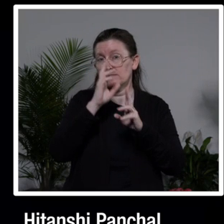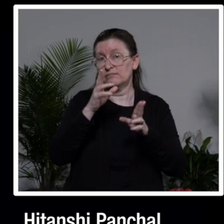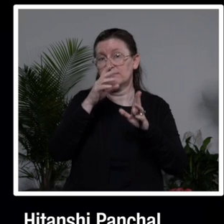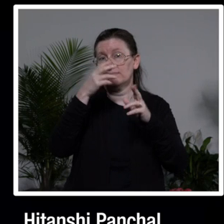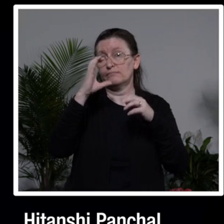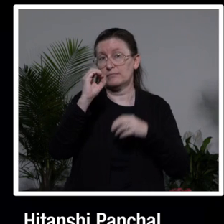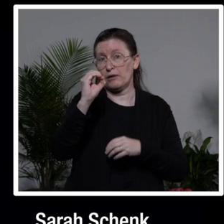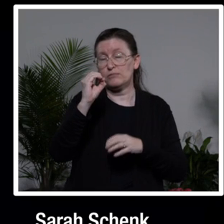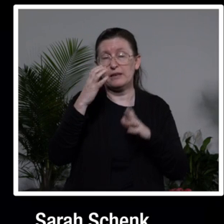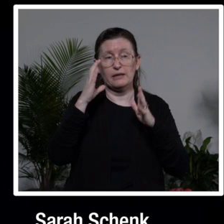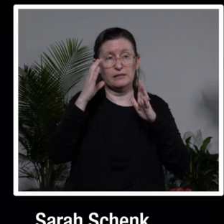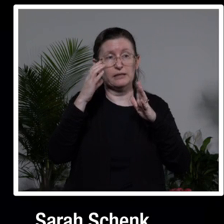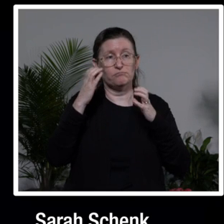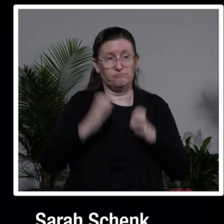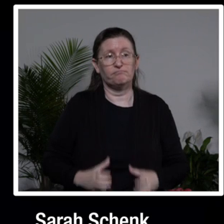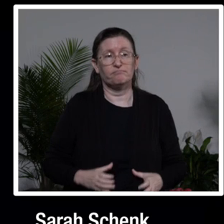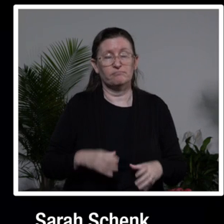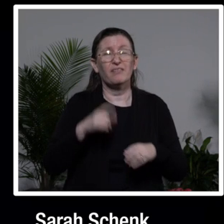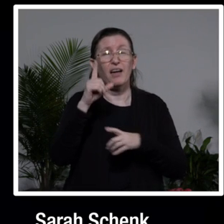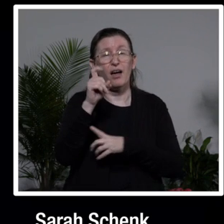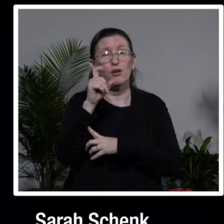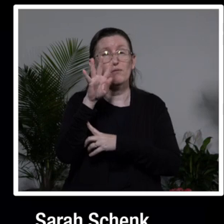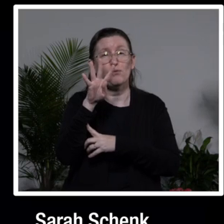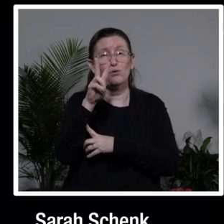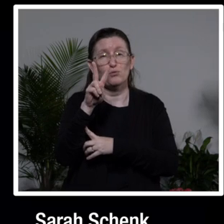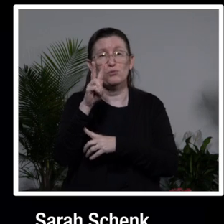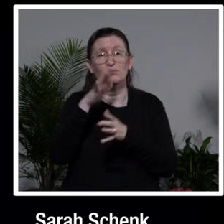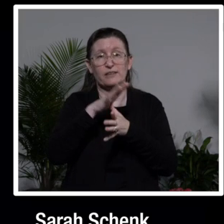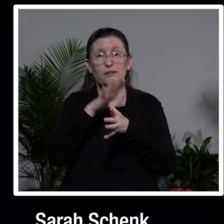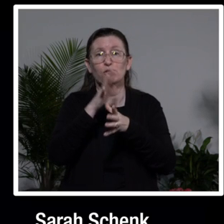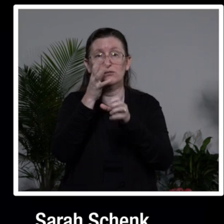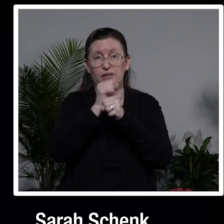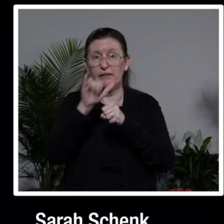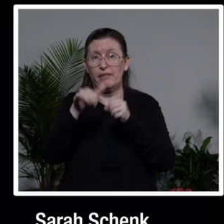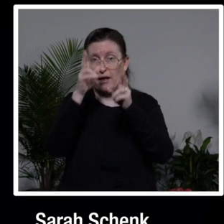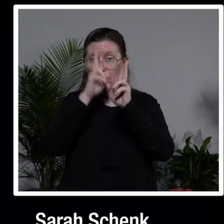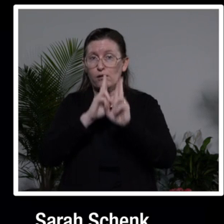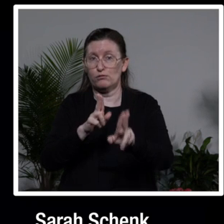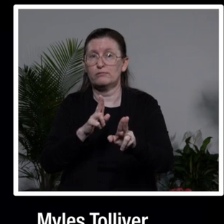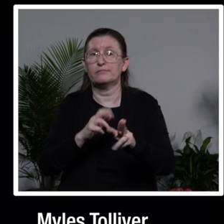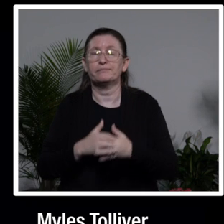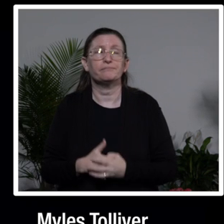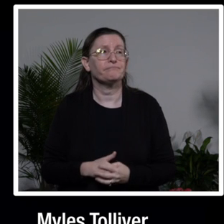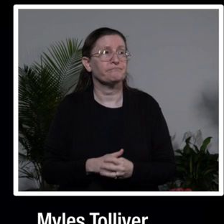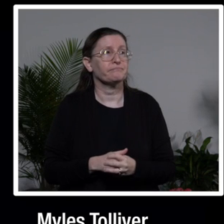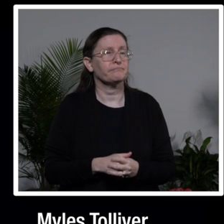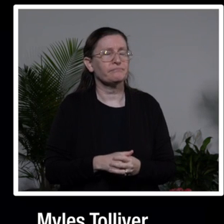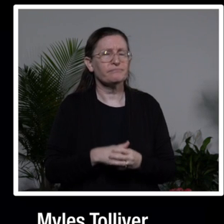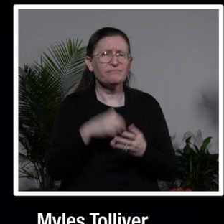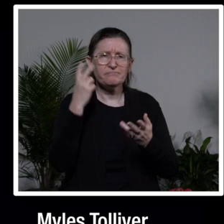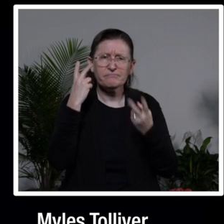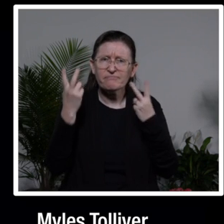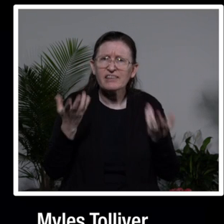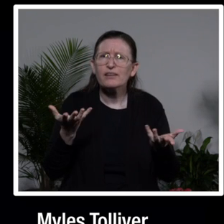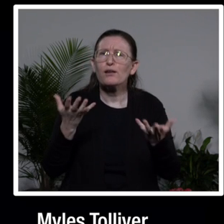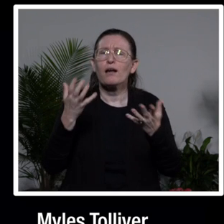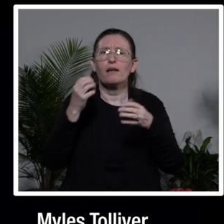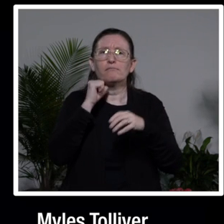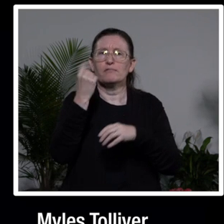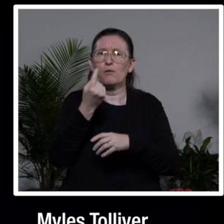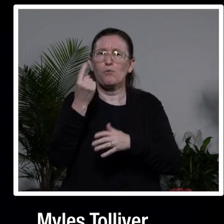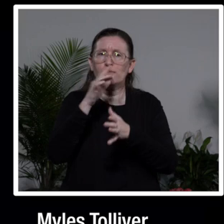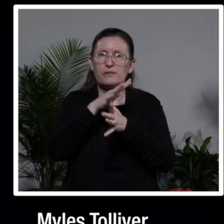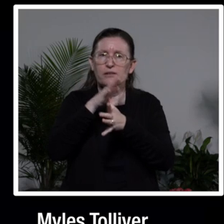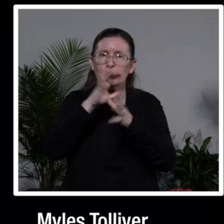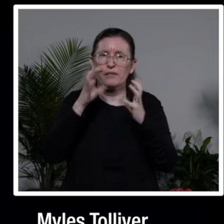7 semesters. 142 seniors received this award. As you can see, not only is the senior